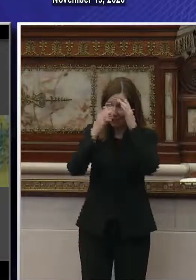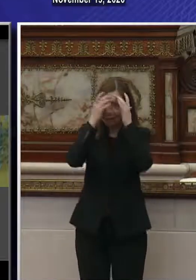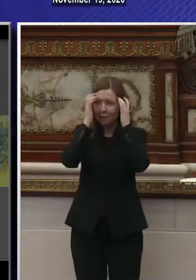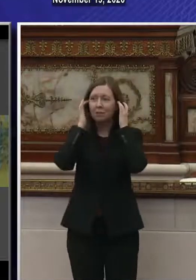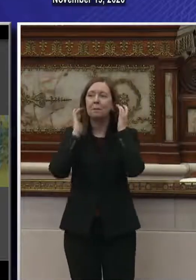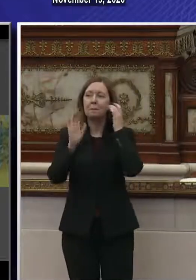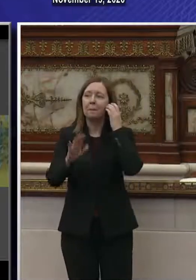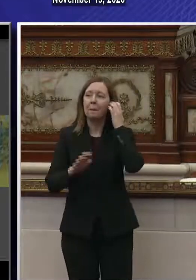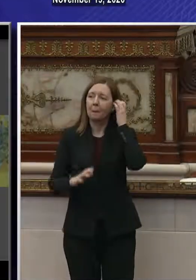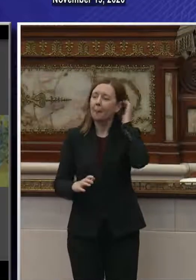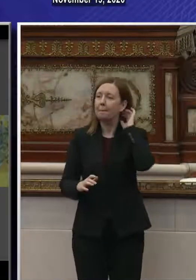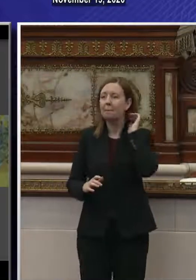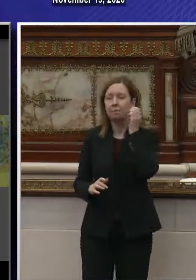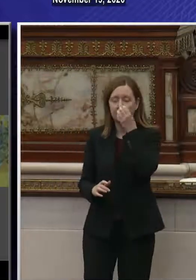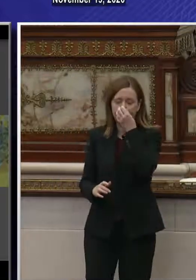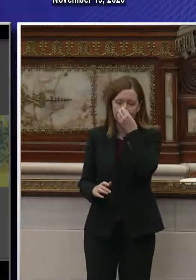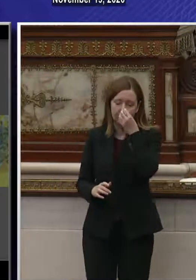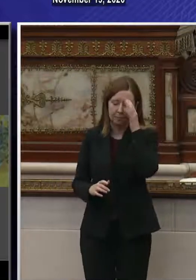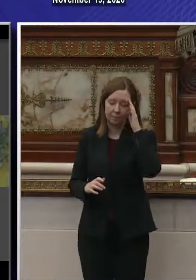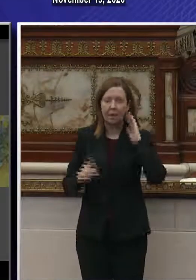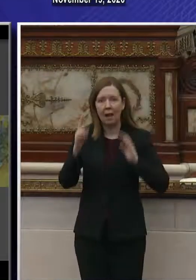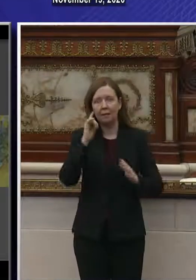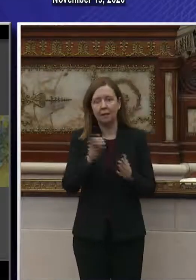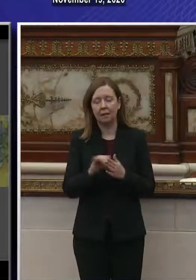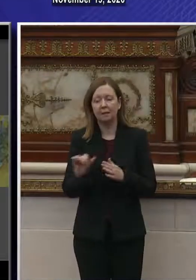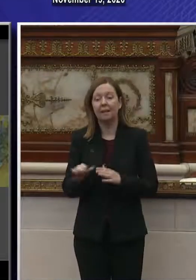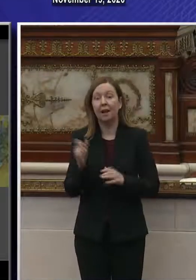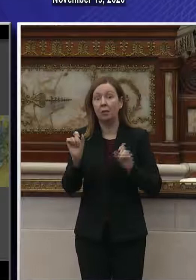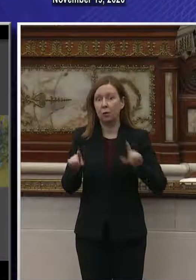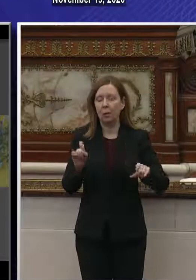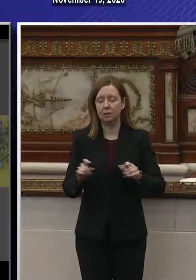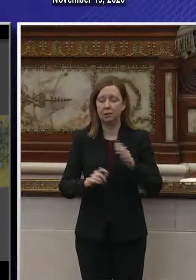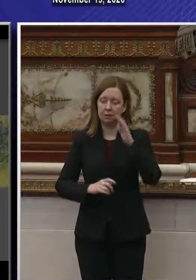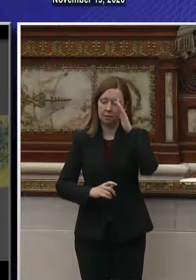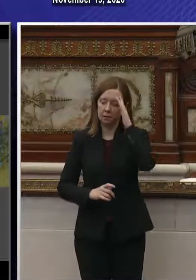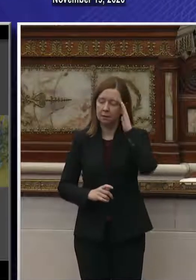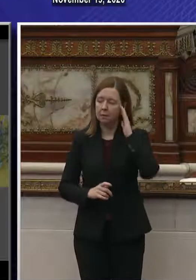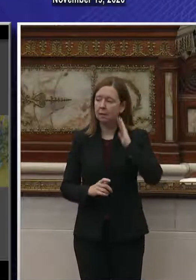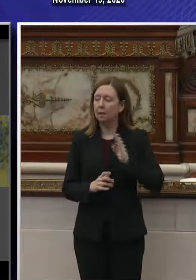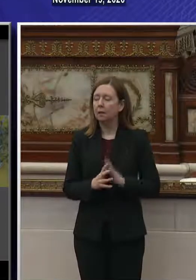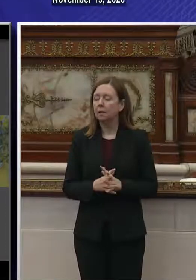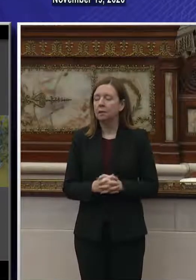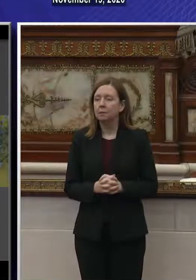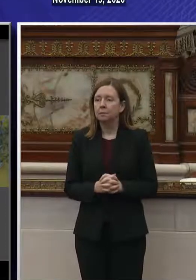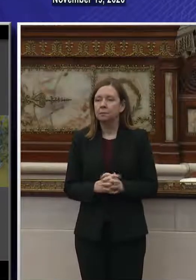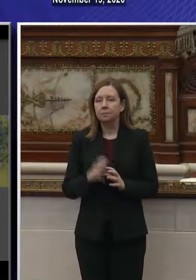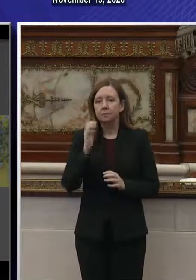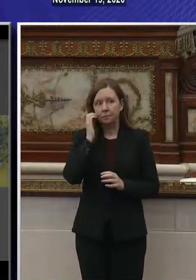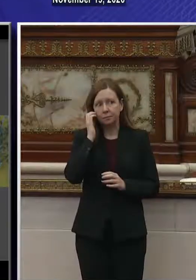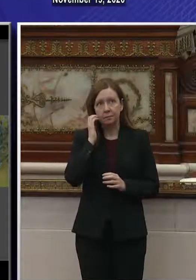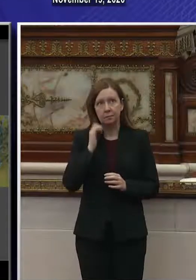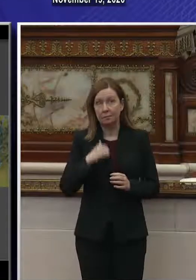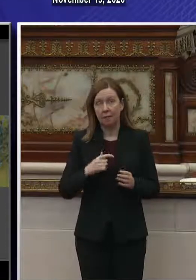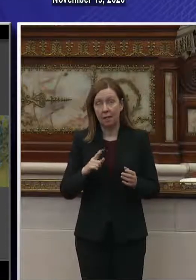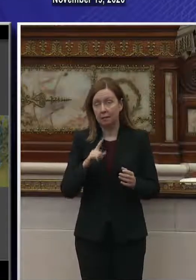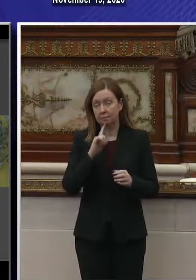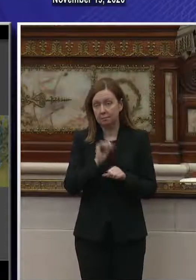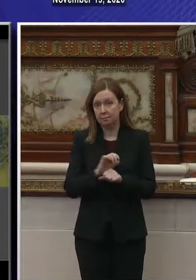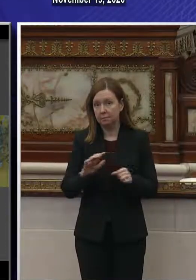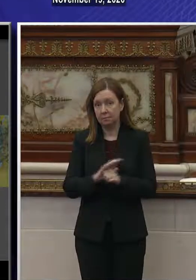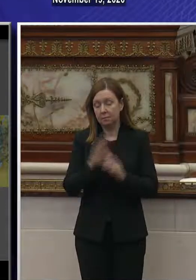need. I think the other question would be, and I fully hope